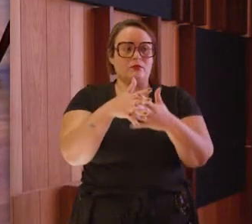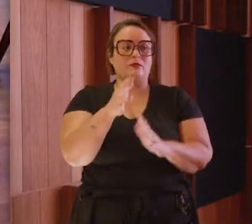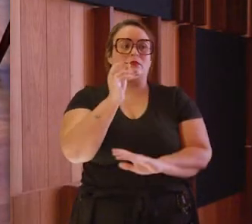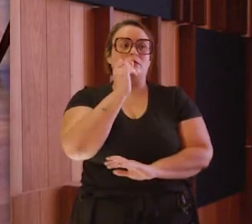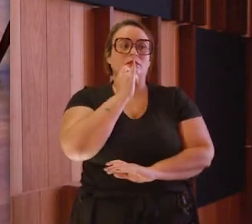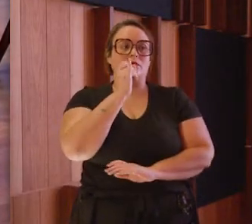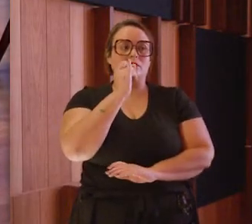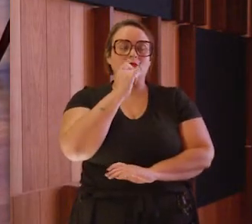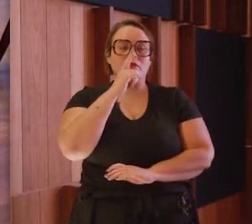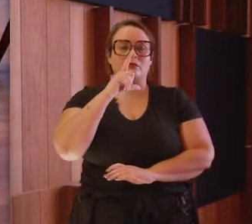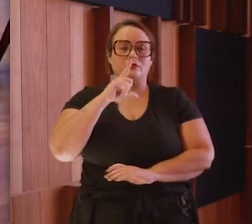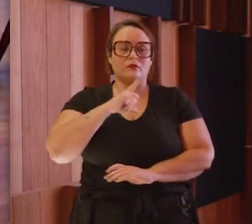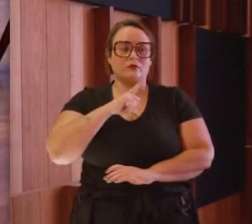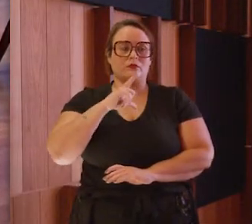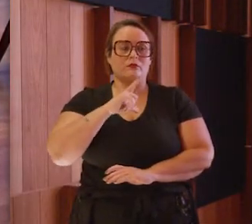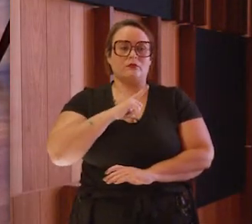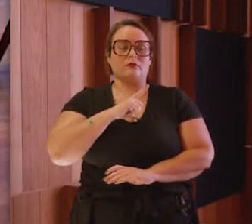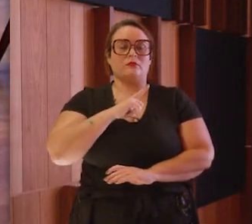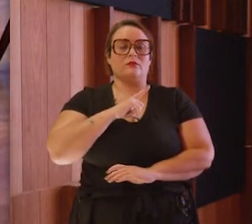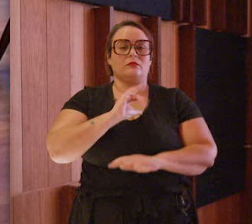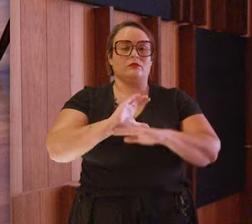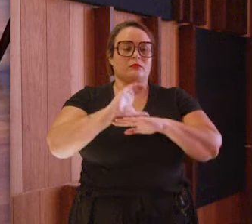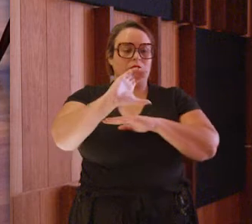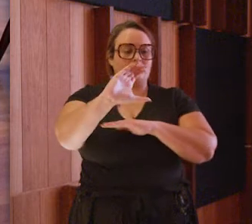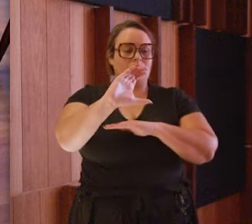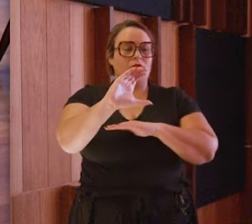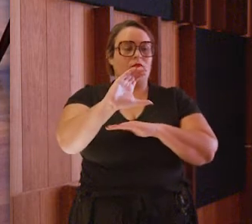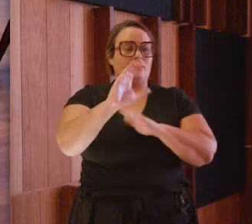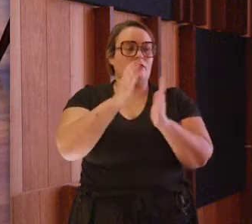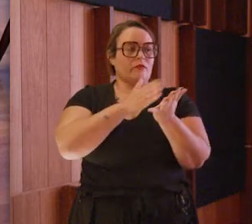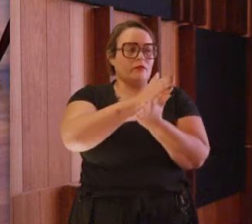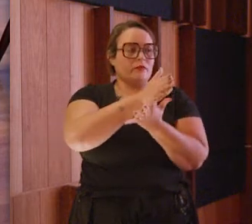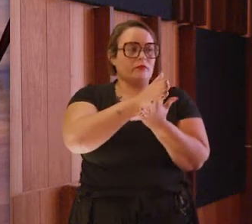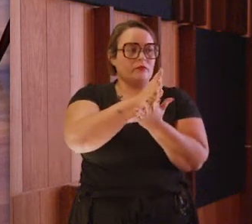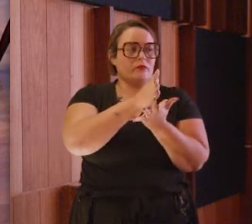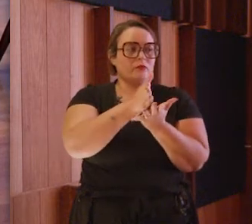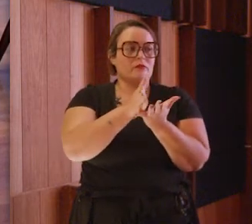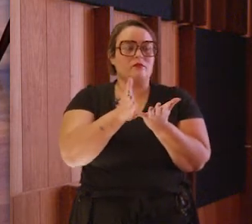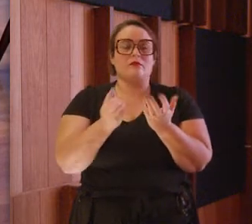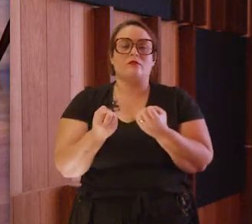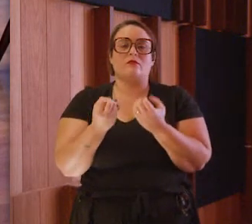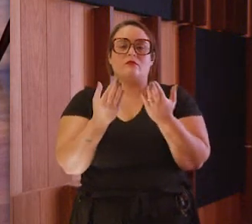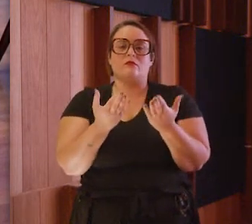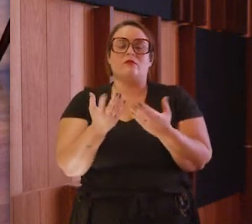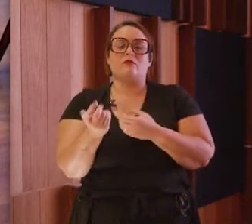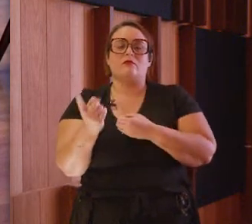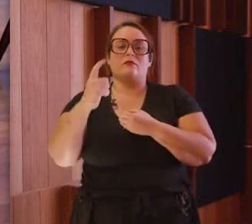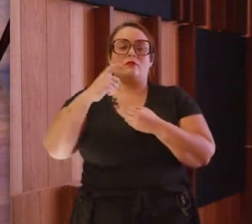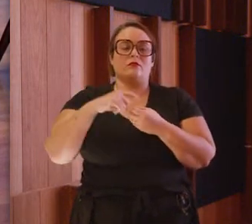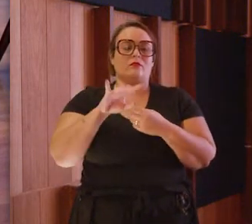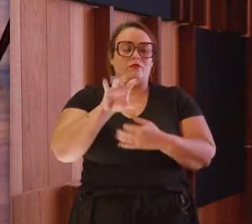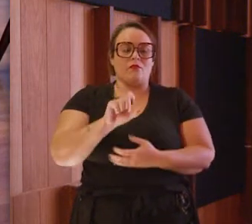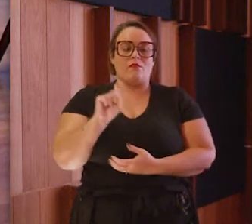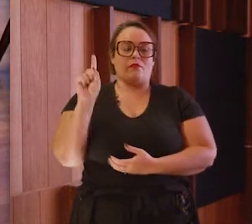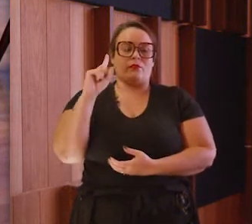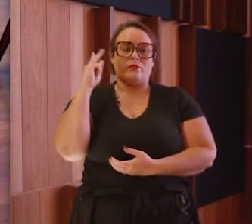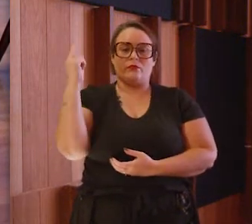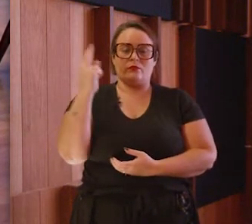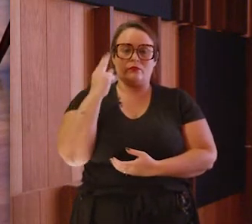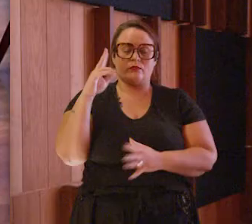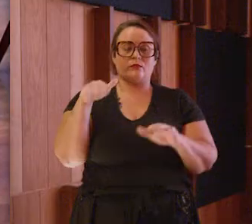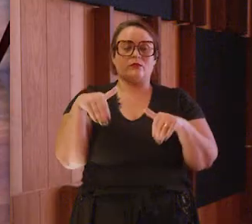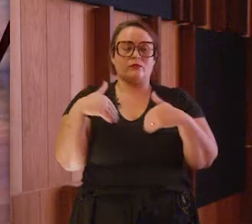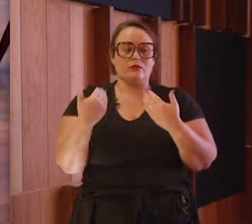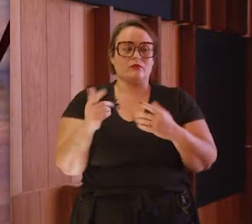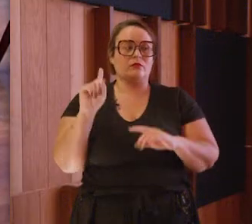credit is a non-refundable credit. That subsidy is generally considered a bad subsidy for Pillar 2 purposes. And what do I mean